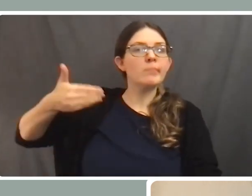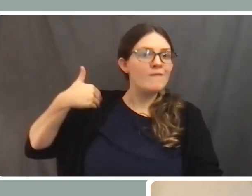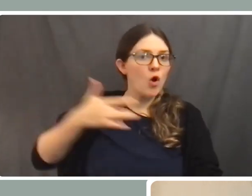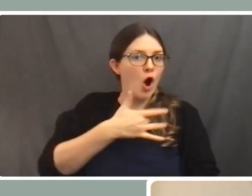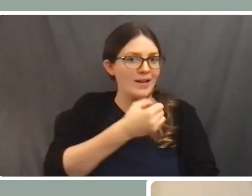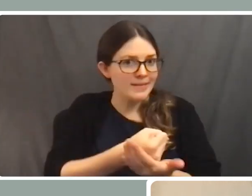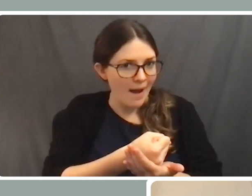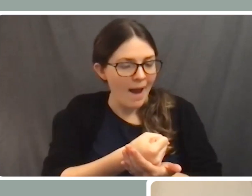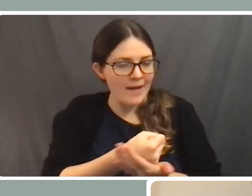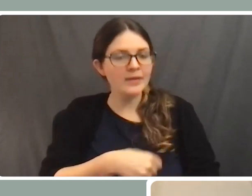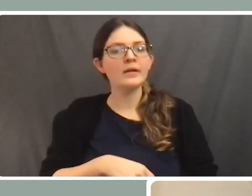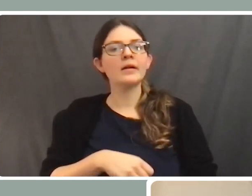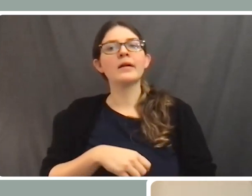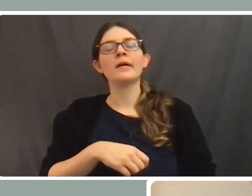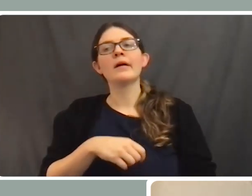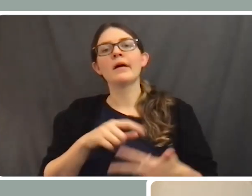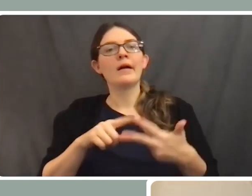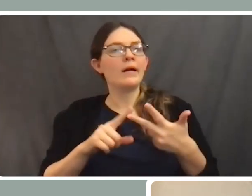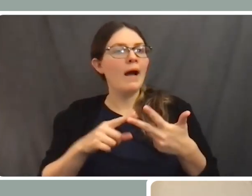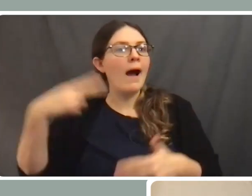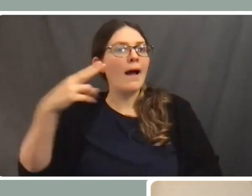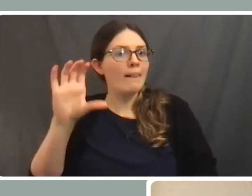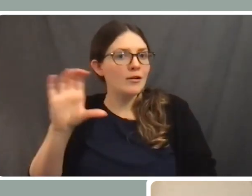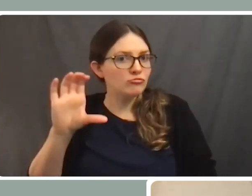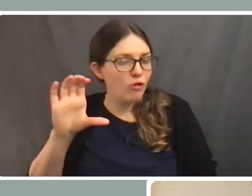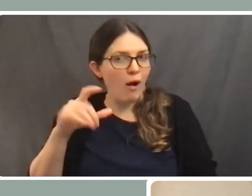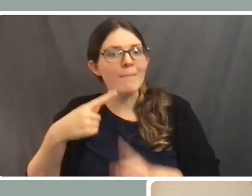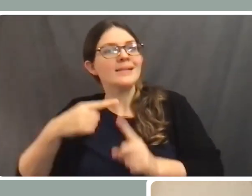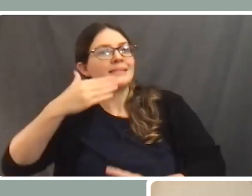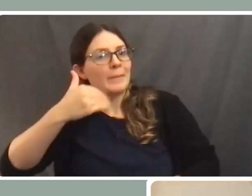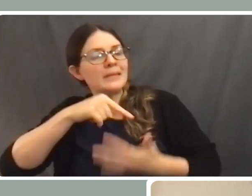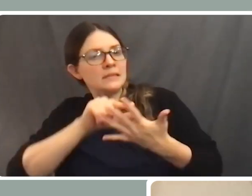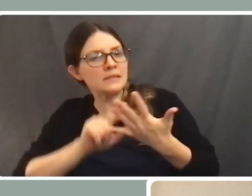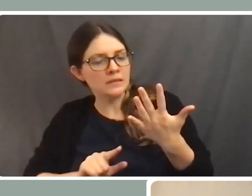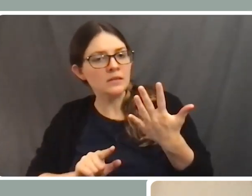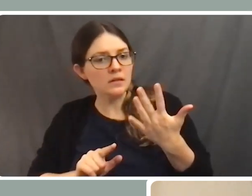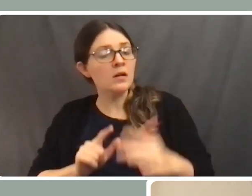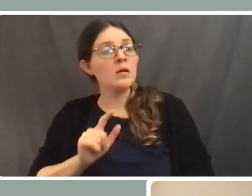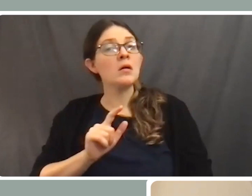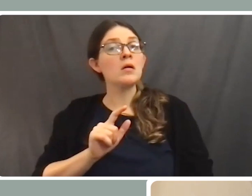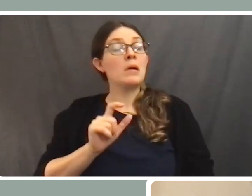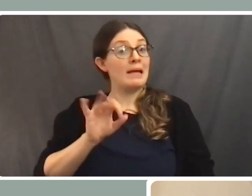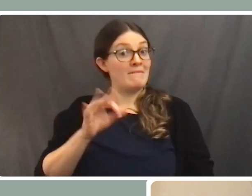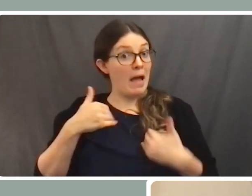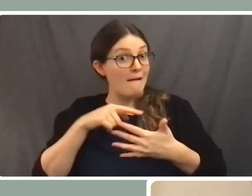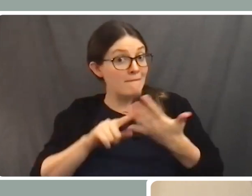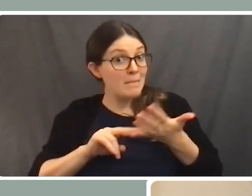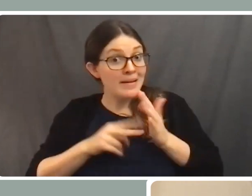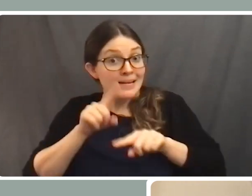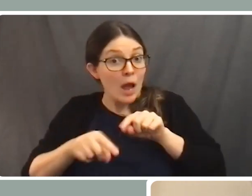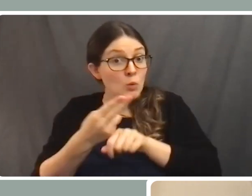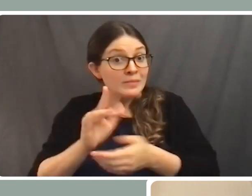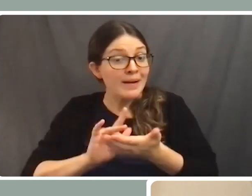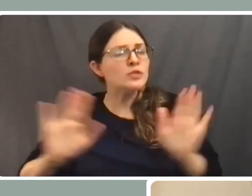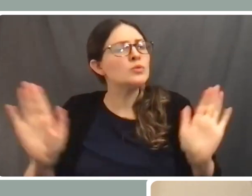past, or, have really high cholesterol with diabetes or something like that. It's not that we can't use these drugs in that population. We absolutely can, but